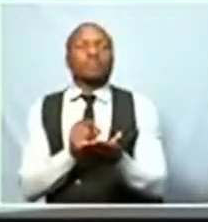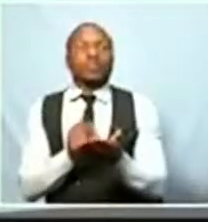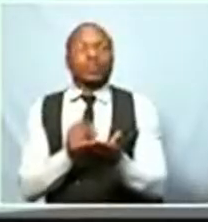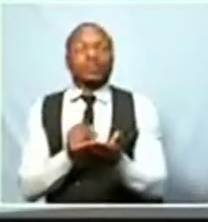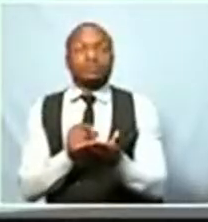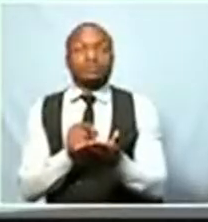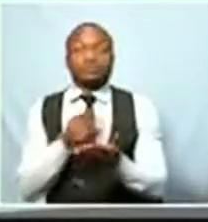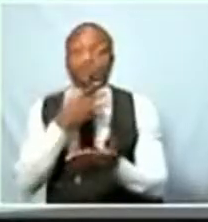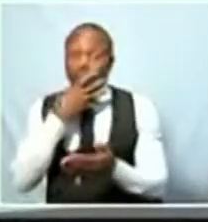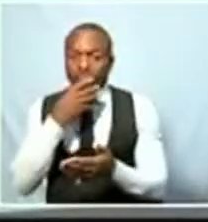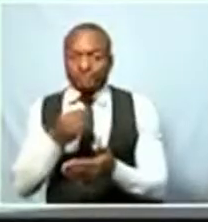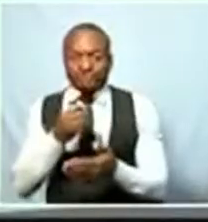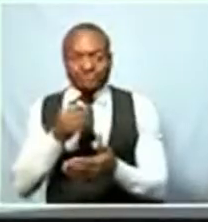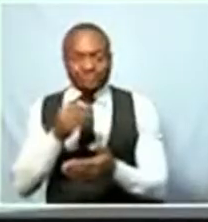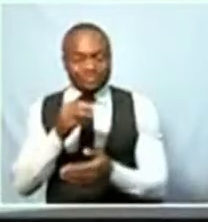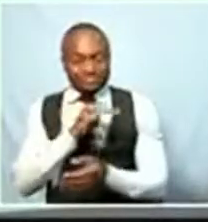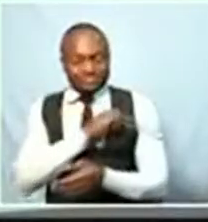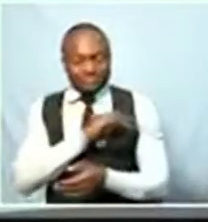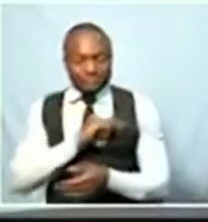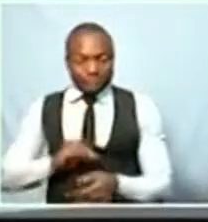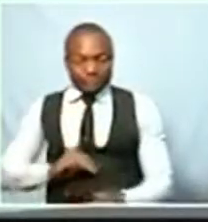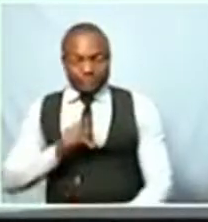honorable members may wish to know